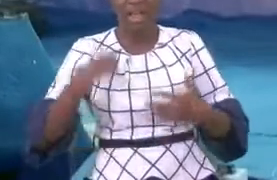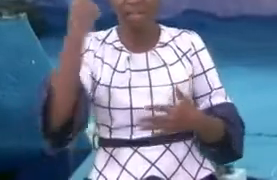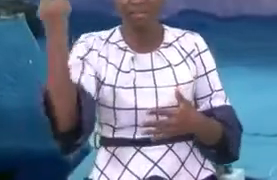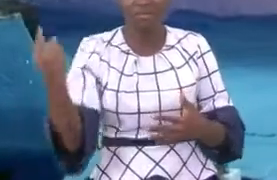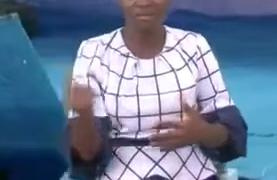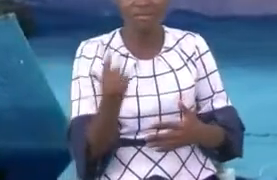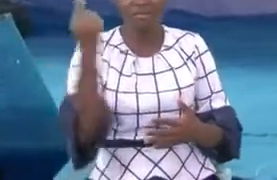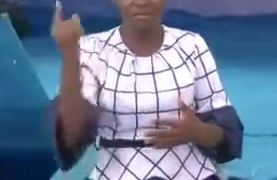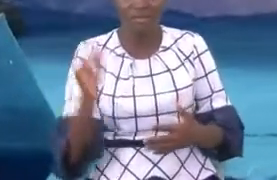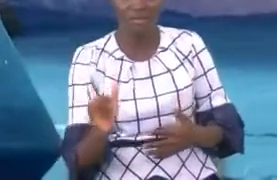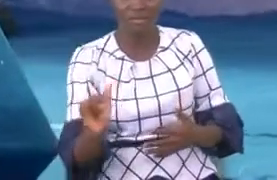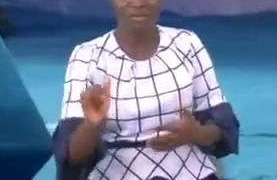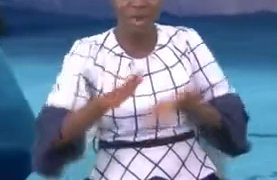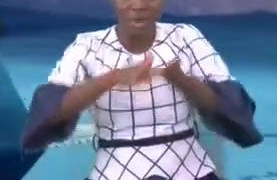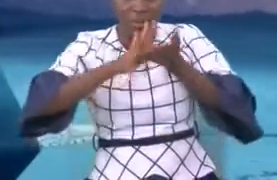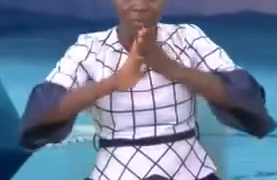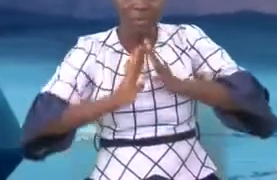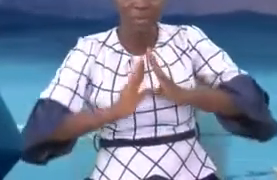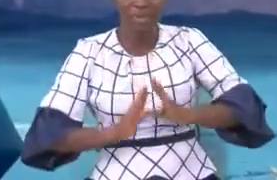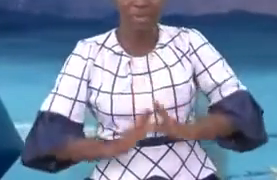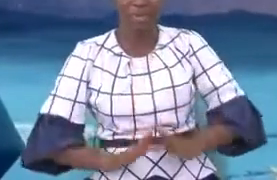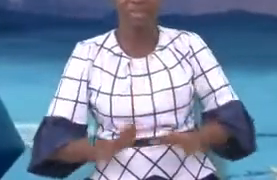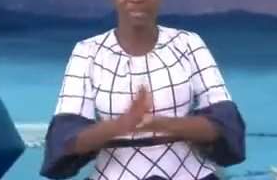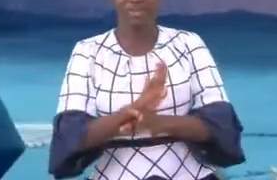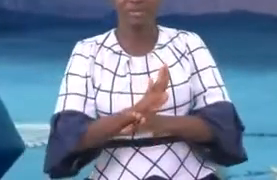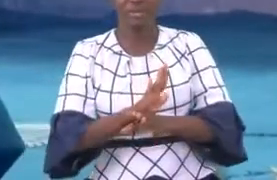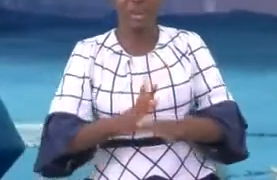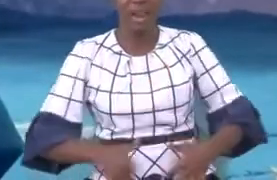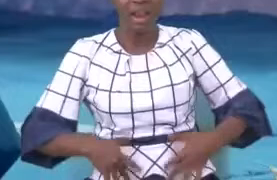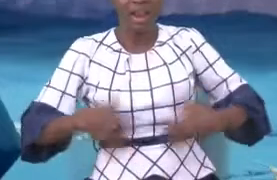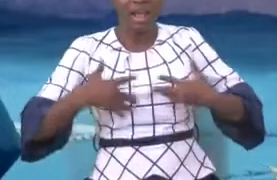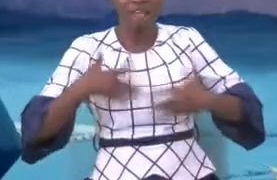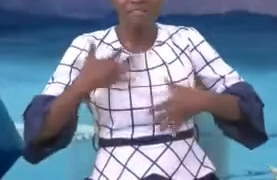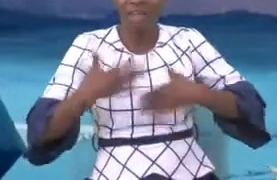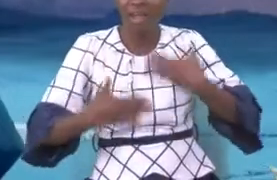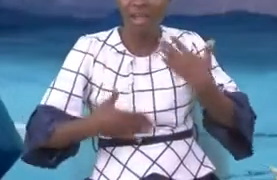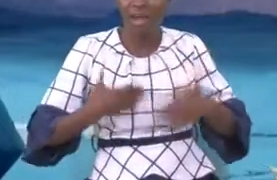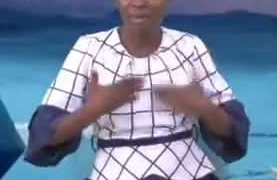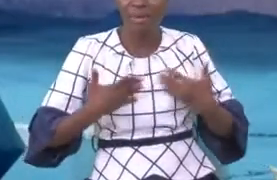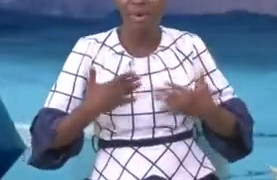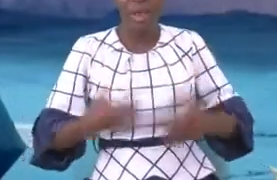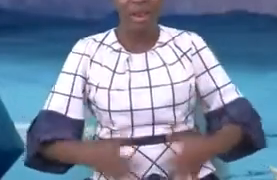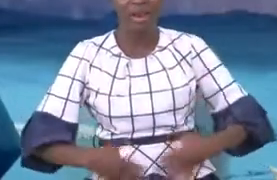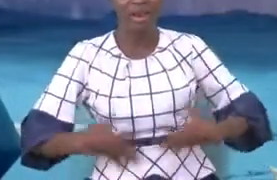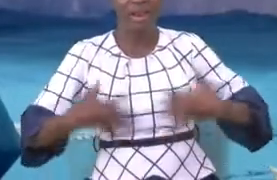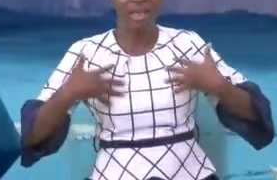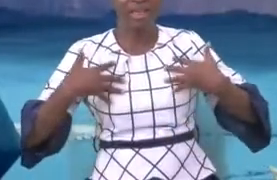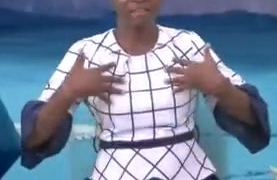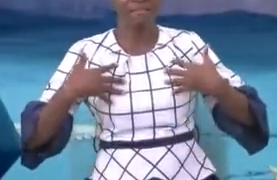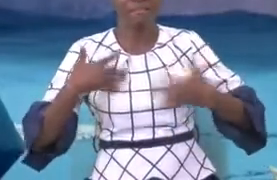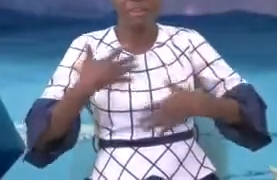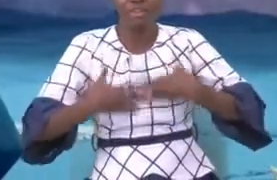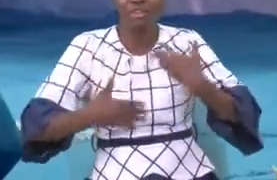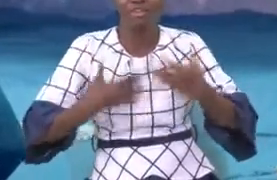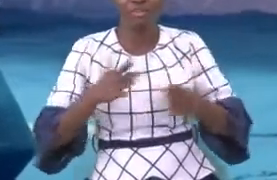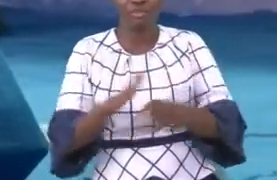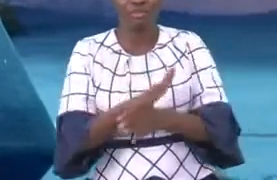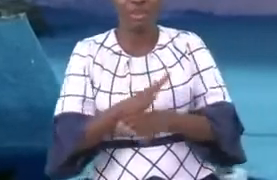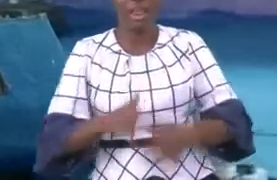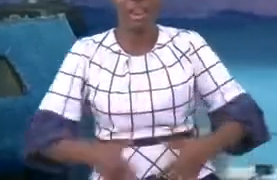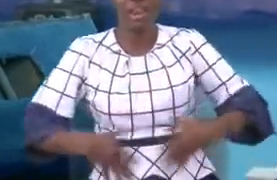happy, life joyful, life with no hindrance and no problem at all.